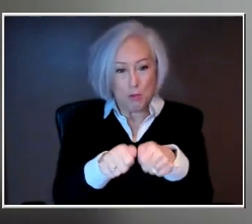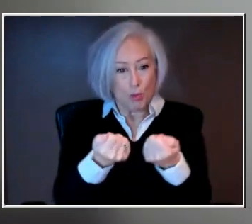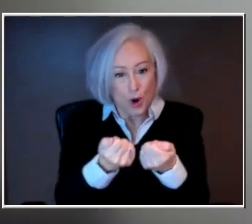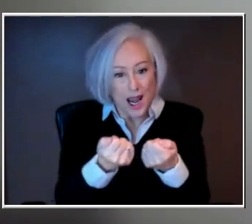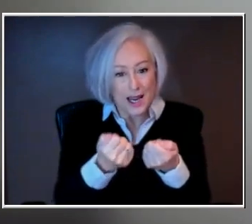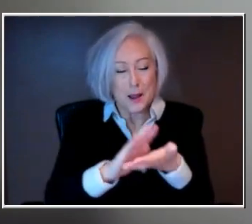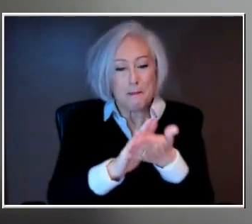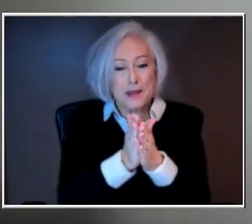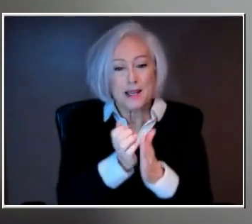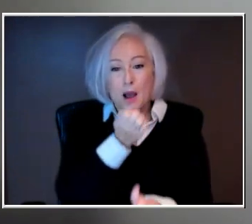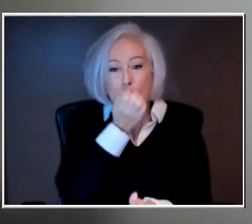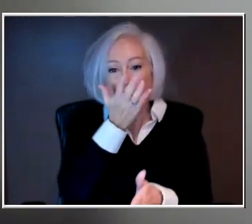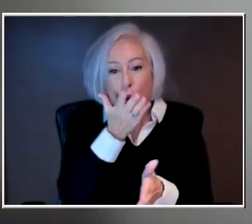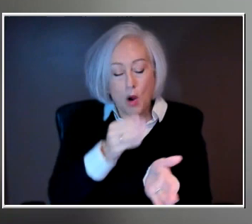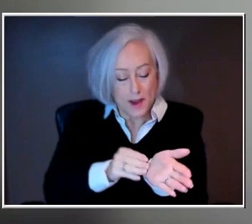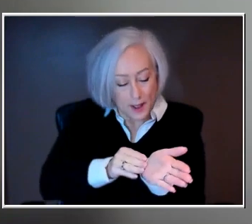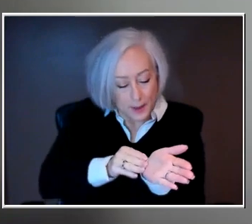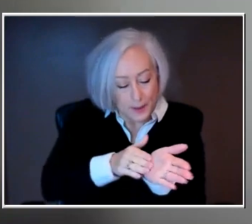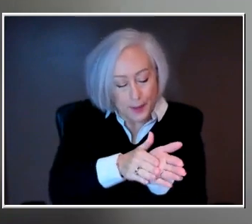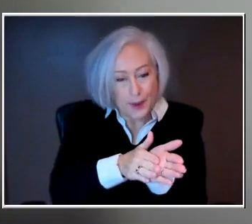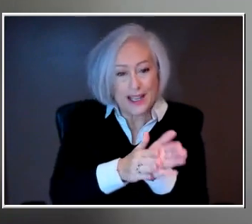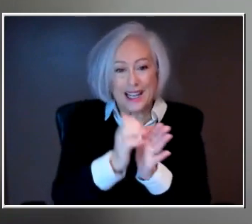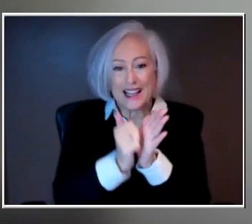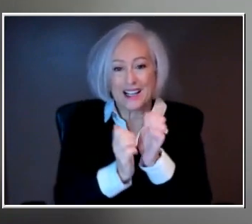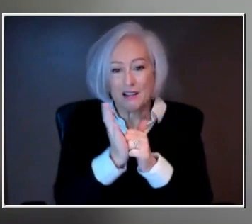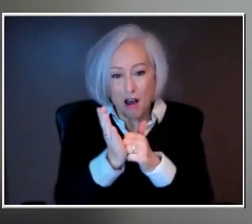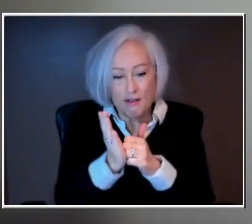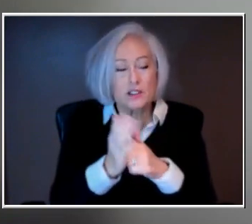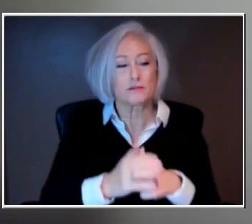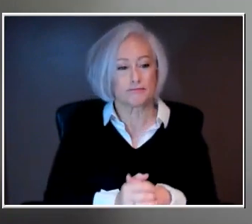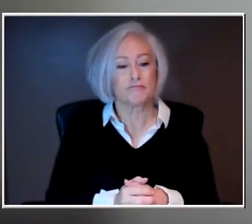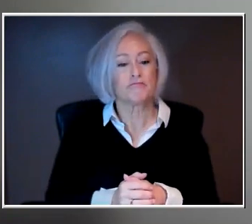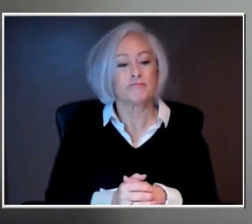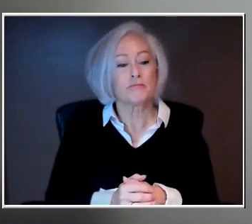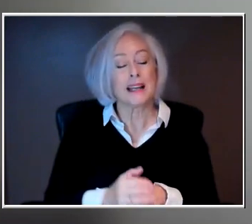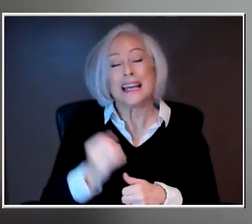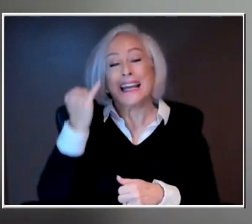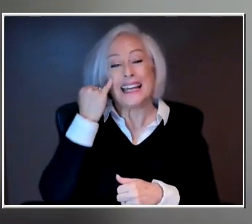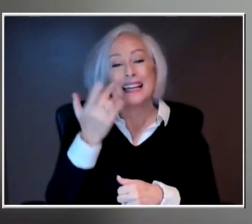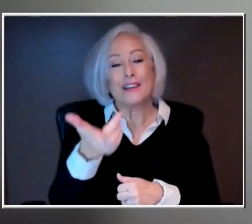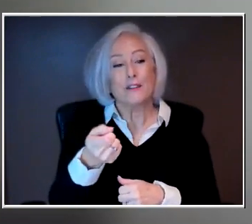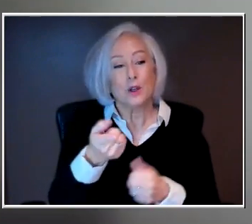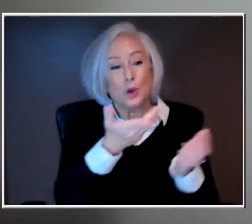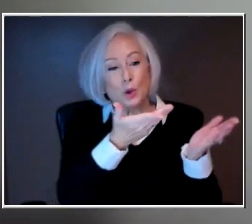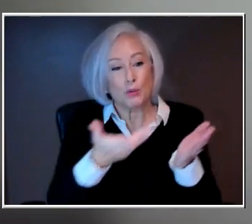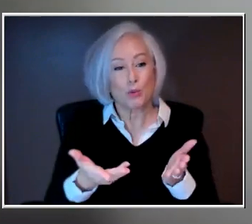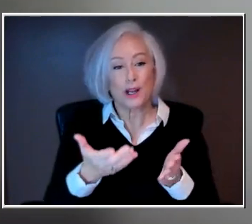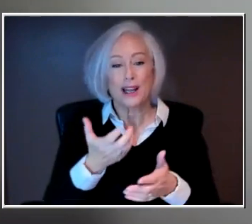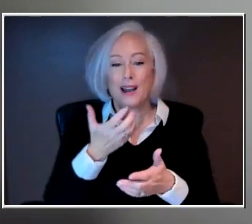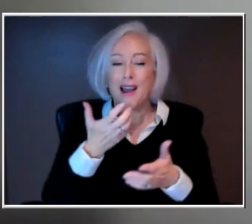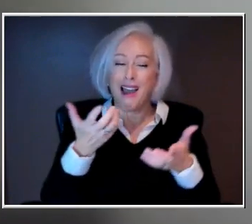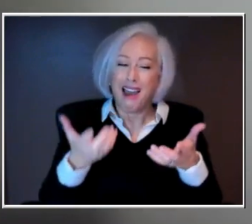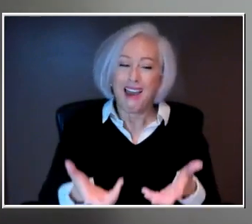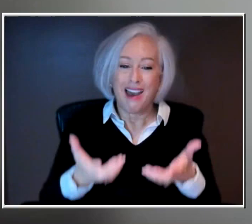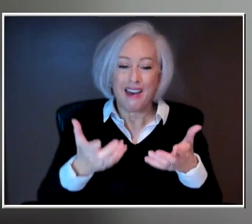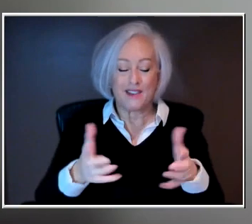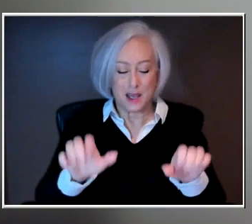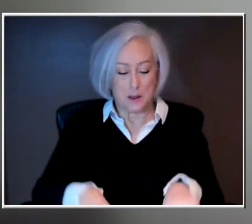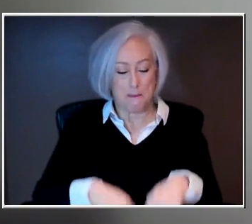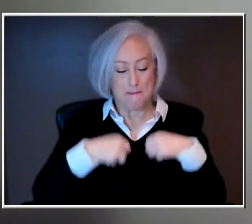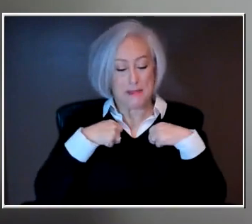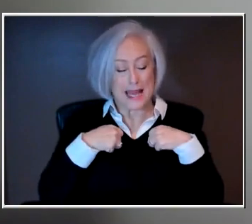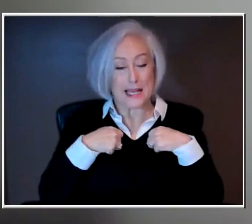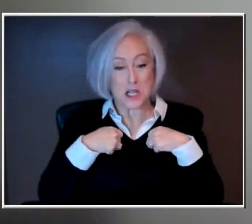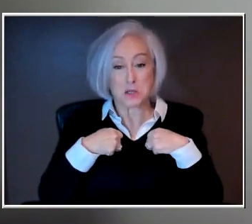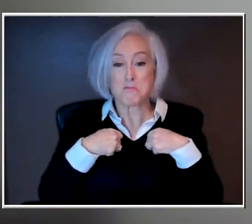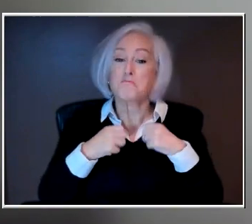thought that was nice. The other thing that they asked was that if you're bringing in like heavy blankets and stuff, they're going to let you do that, but just to